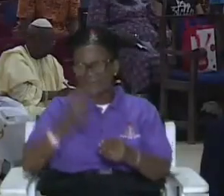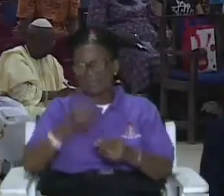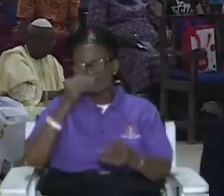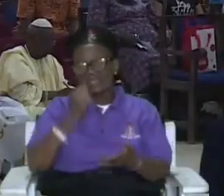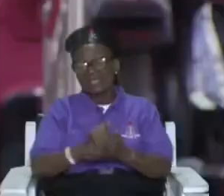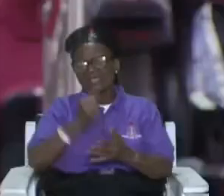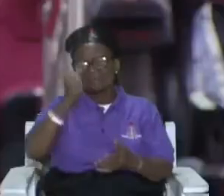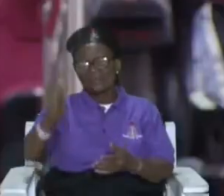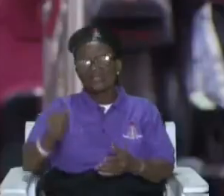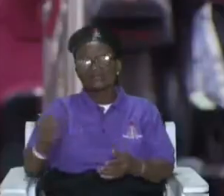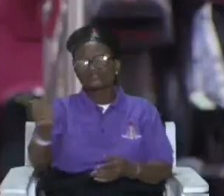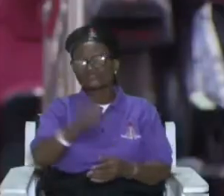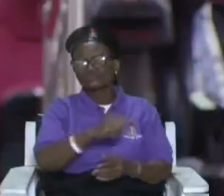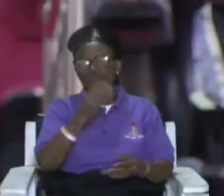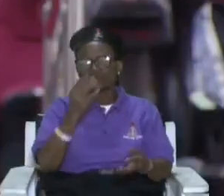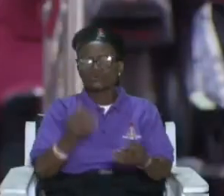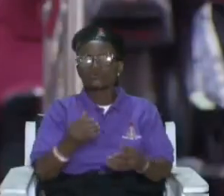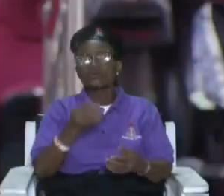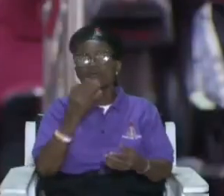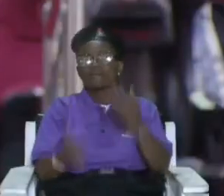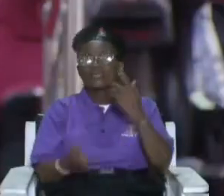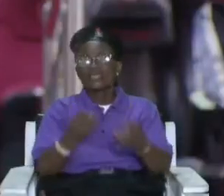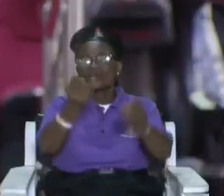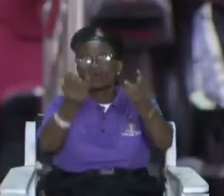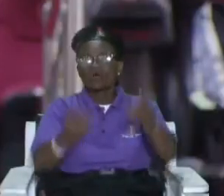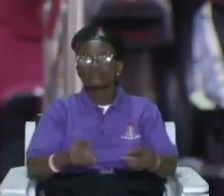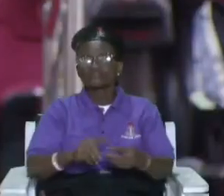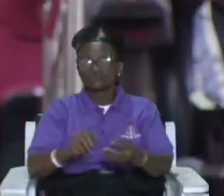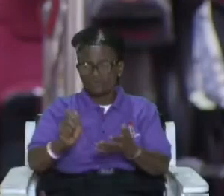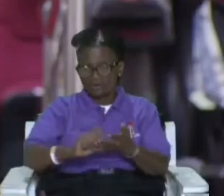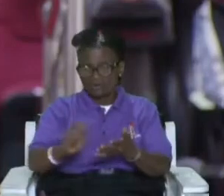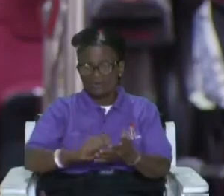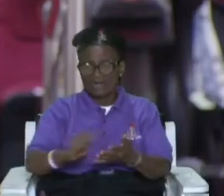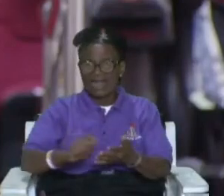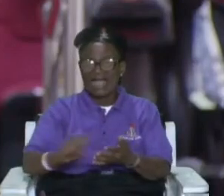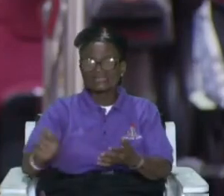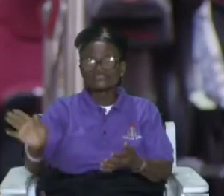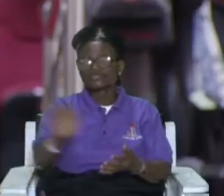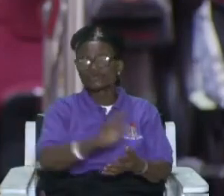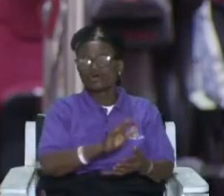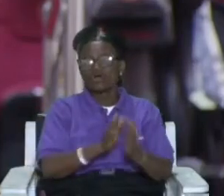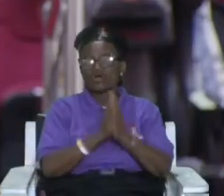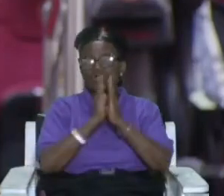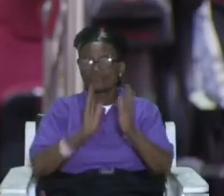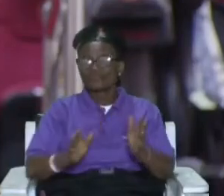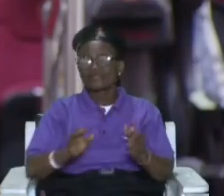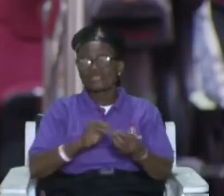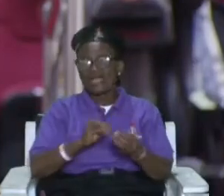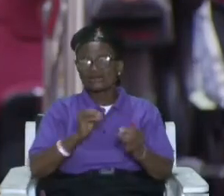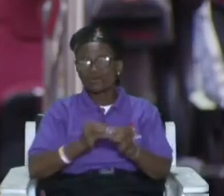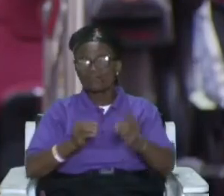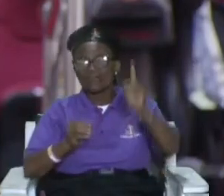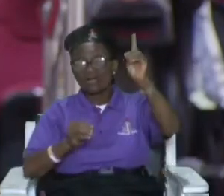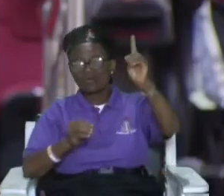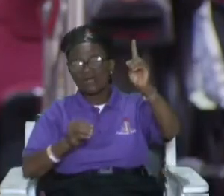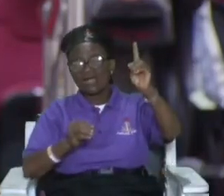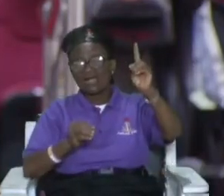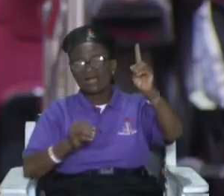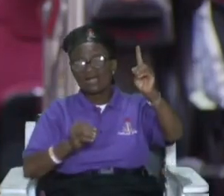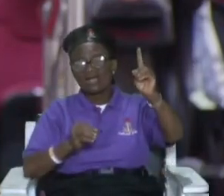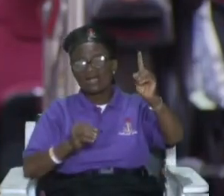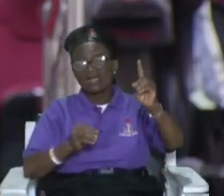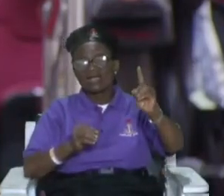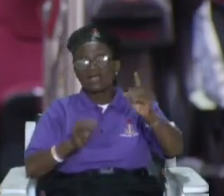You may want to write down your prayer number one. Prayer number one. Father,